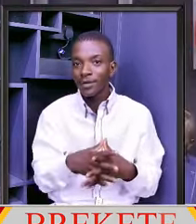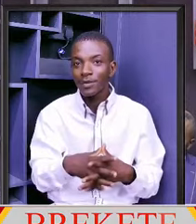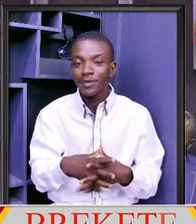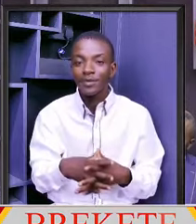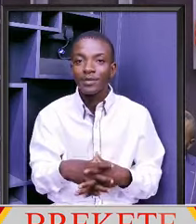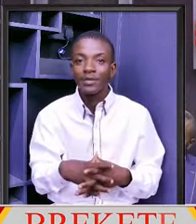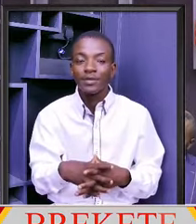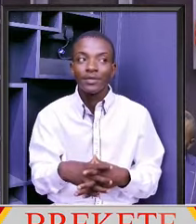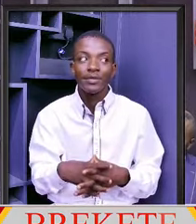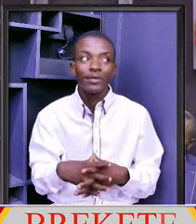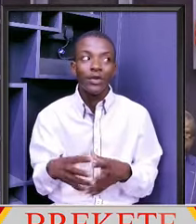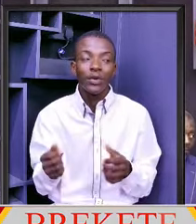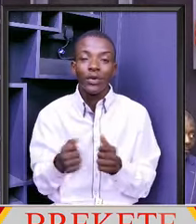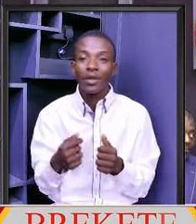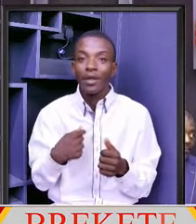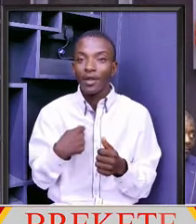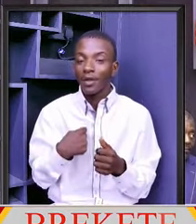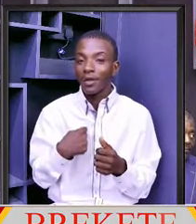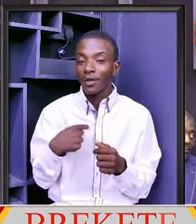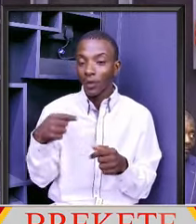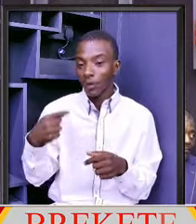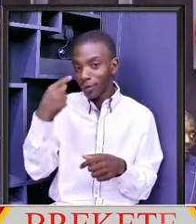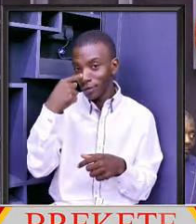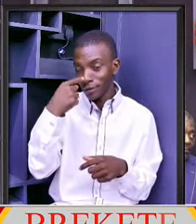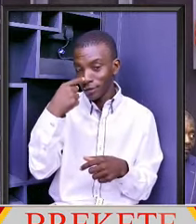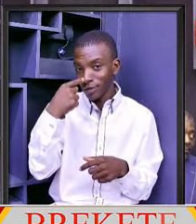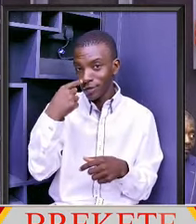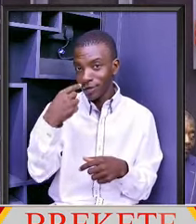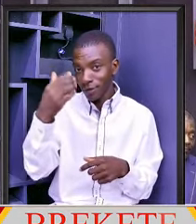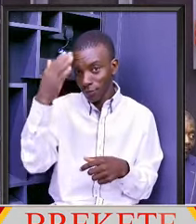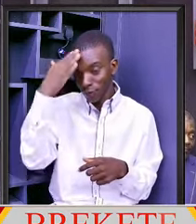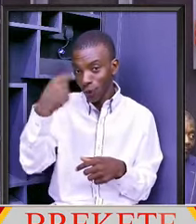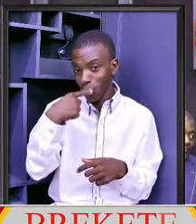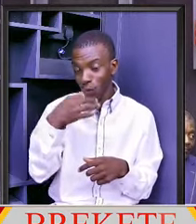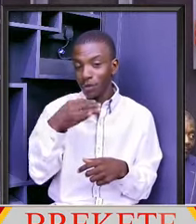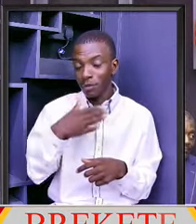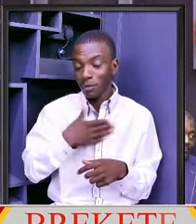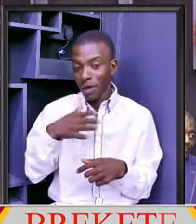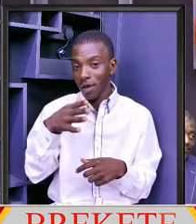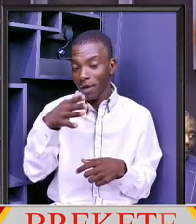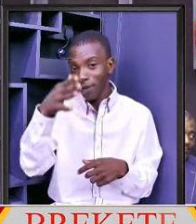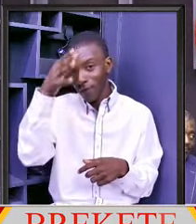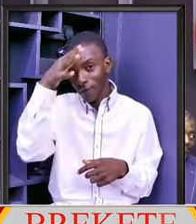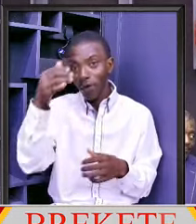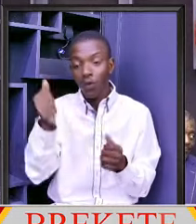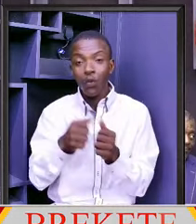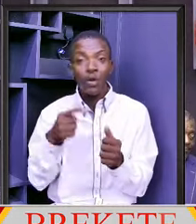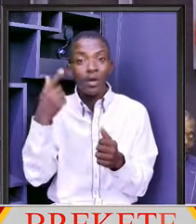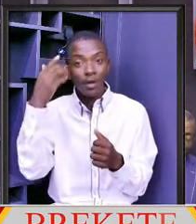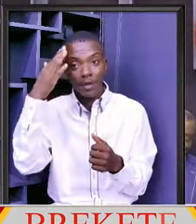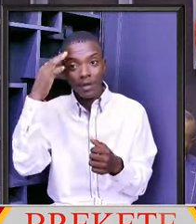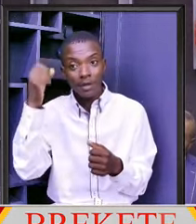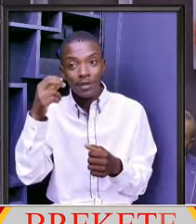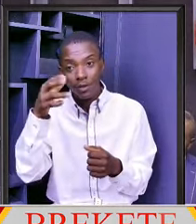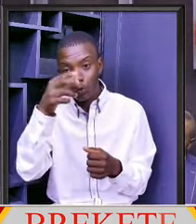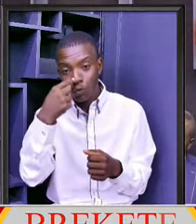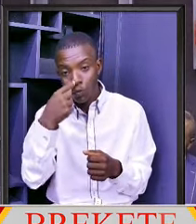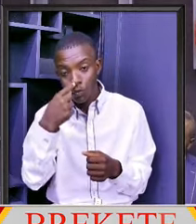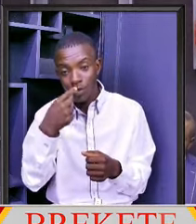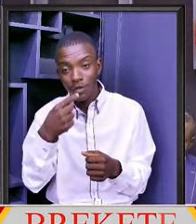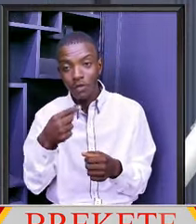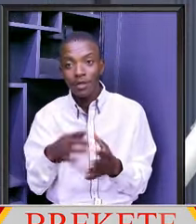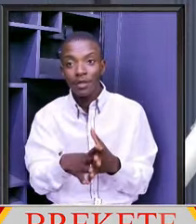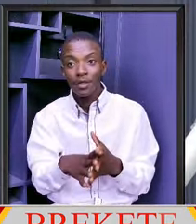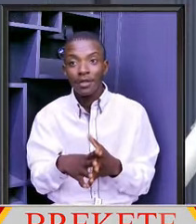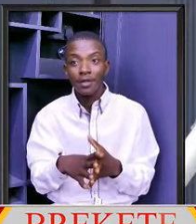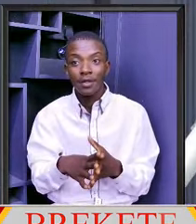So with this nose, I know who be my father. With his own nose, he don't know who be his father. So make you go